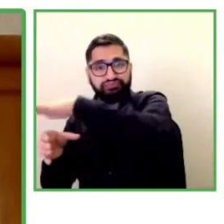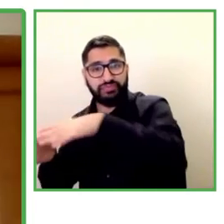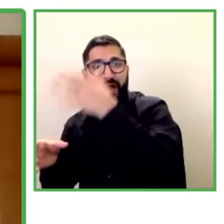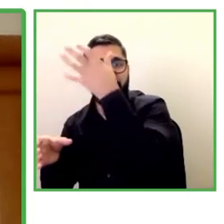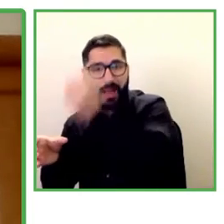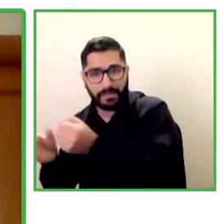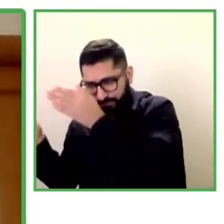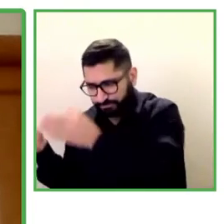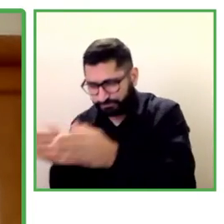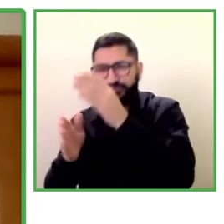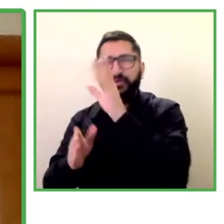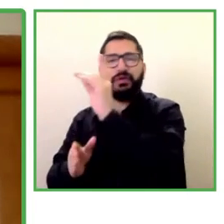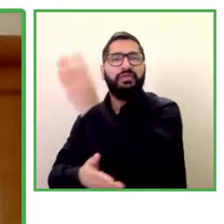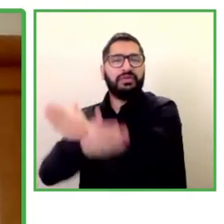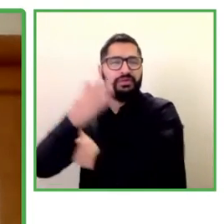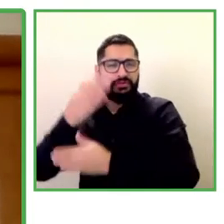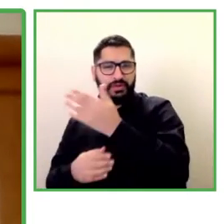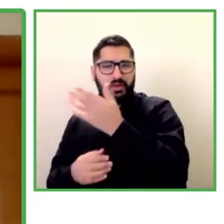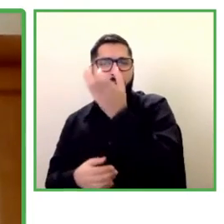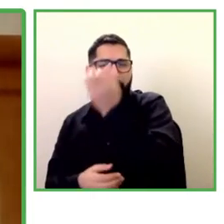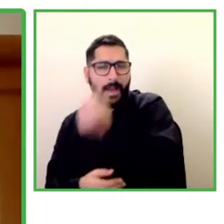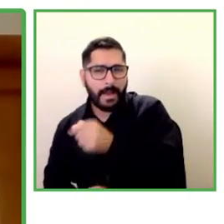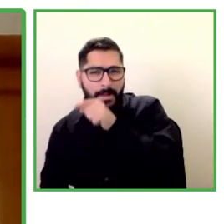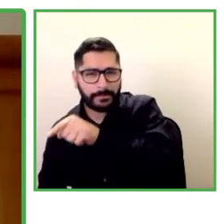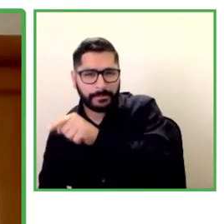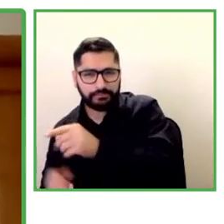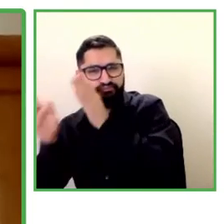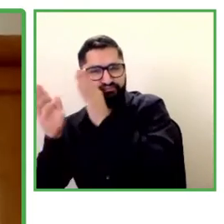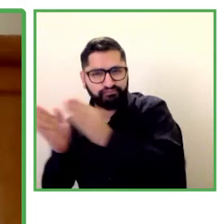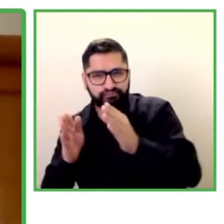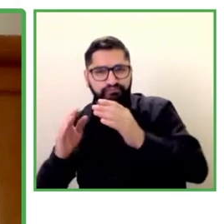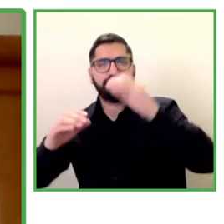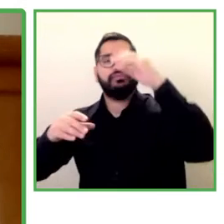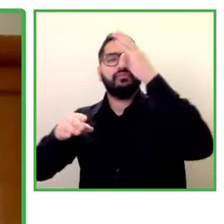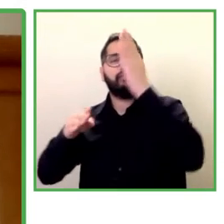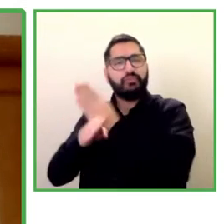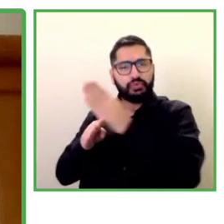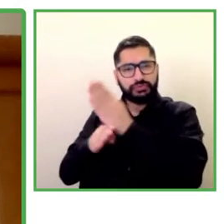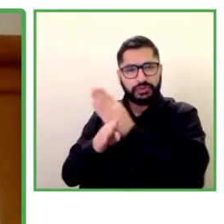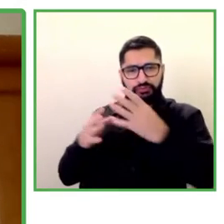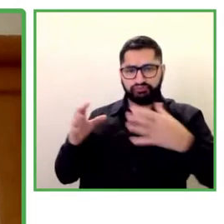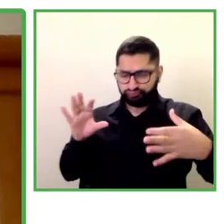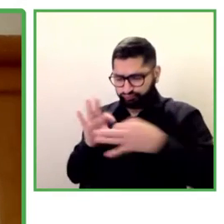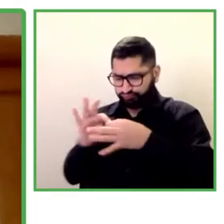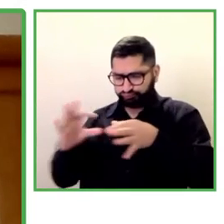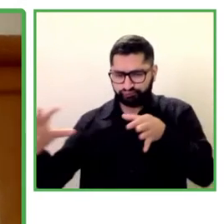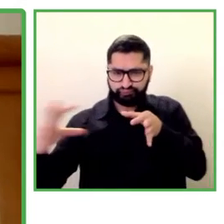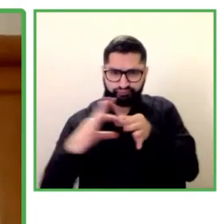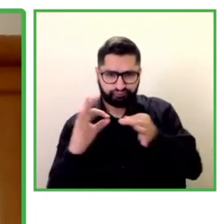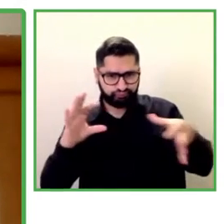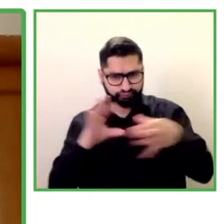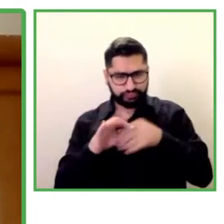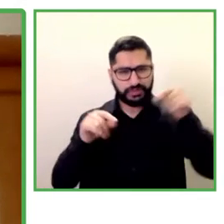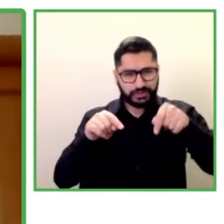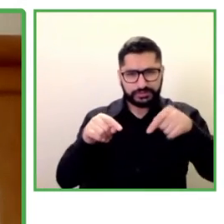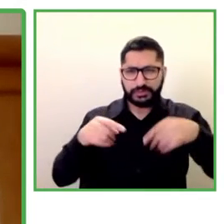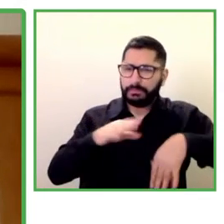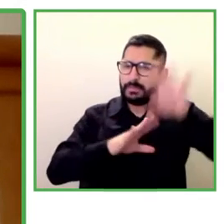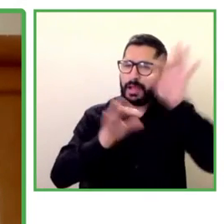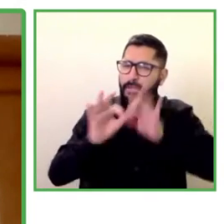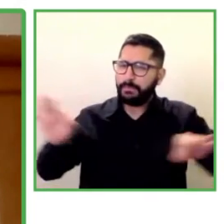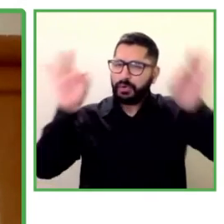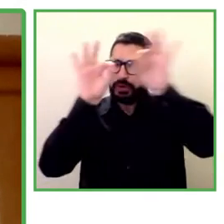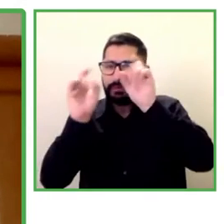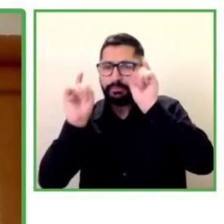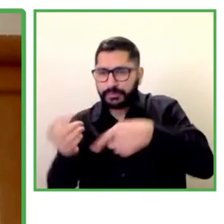So we have organizations of people, unions, etc. It's a forum to exchange best